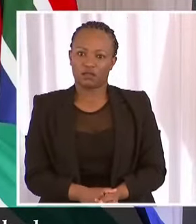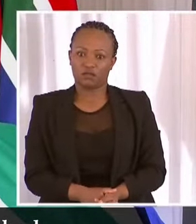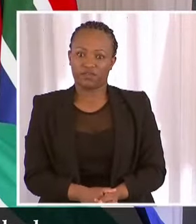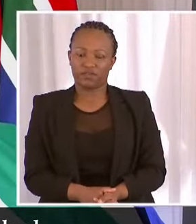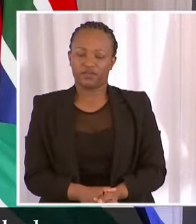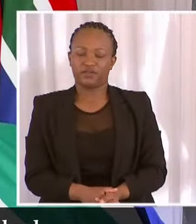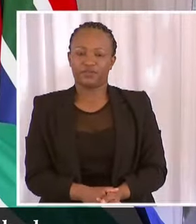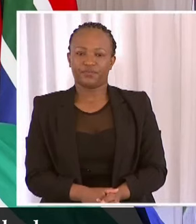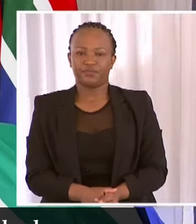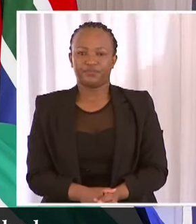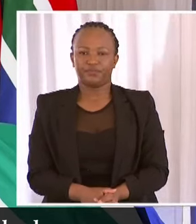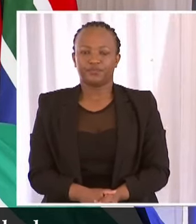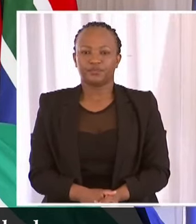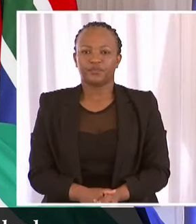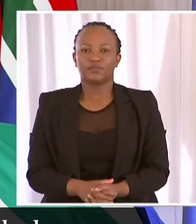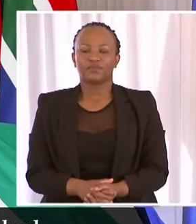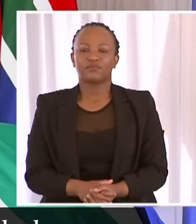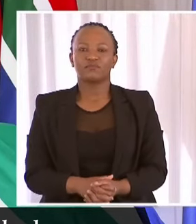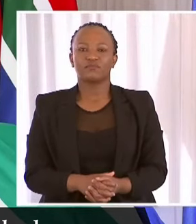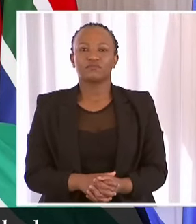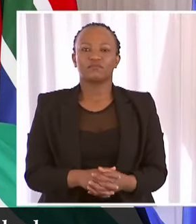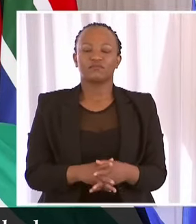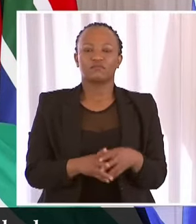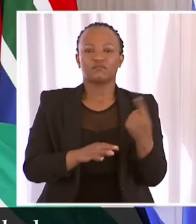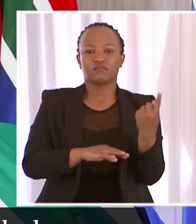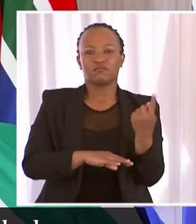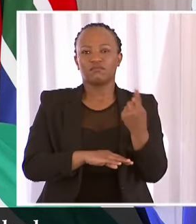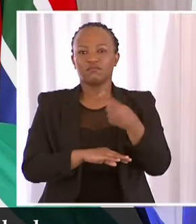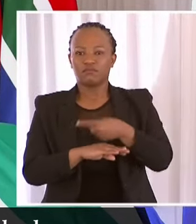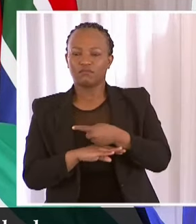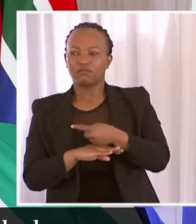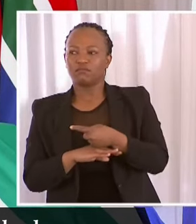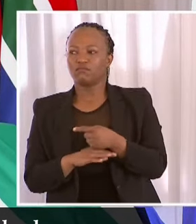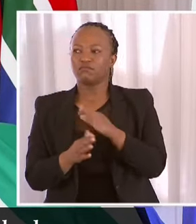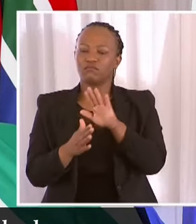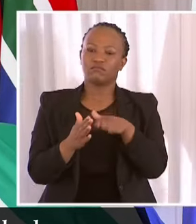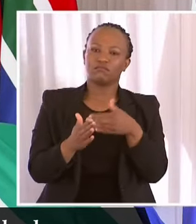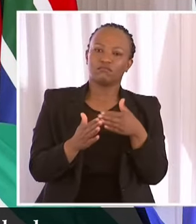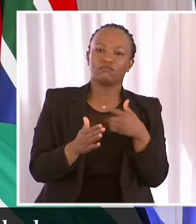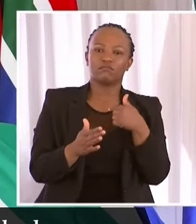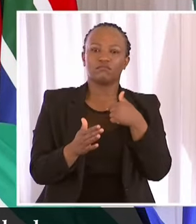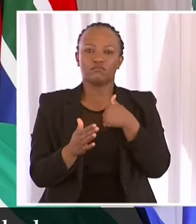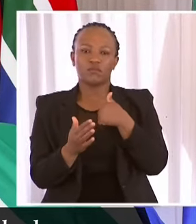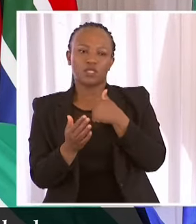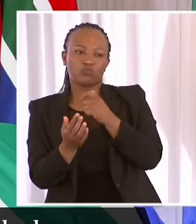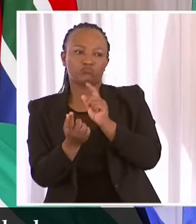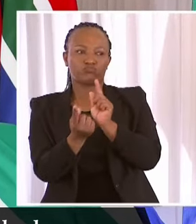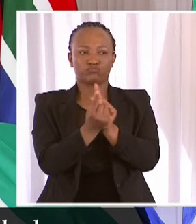malanga, shona malanga, shona malanga,